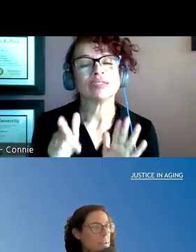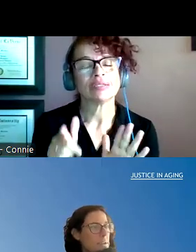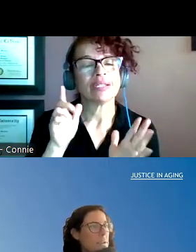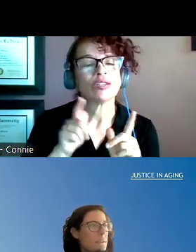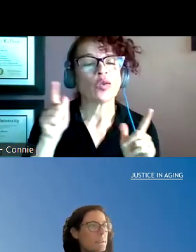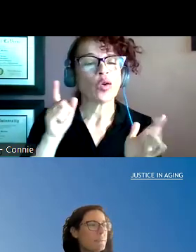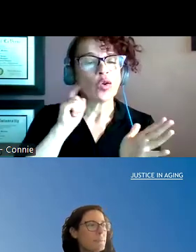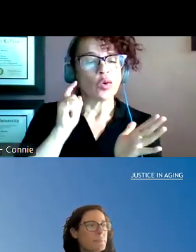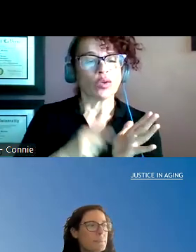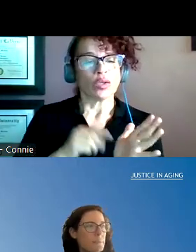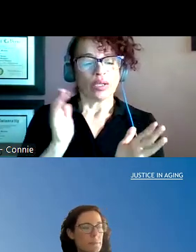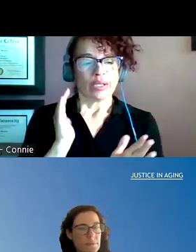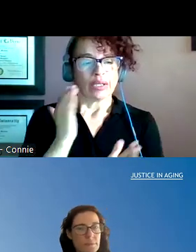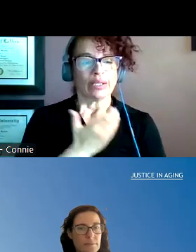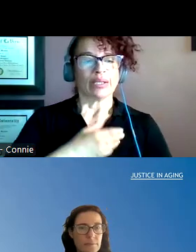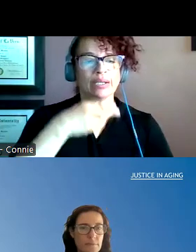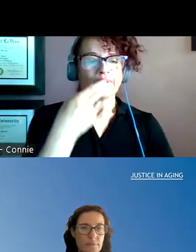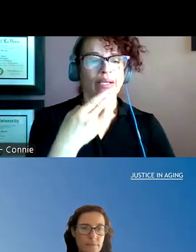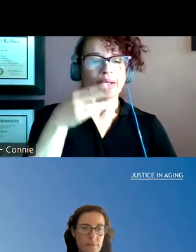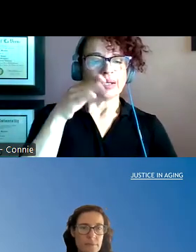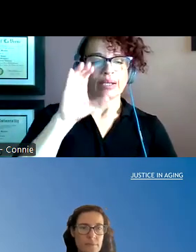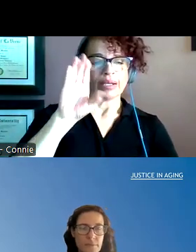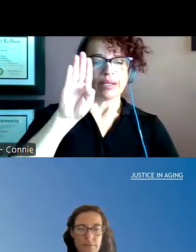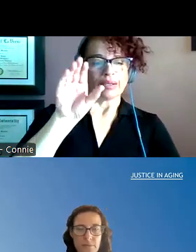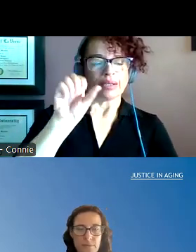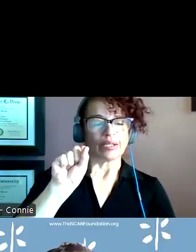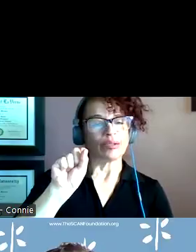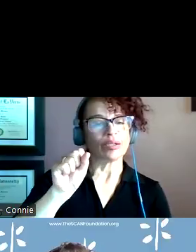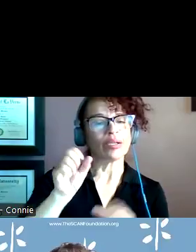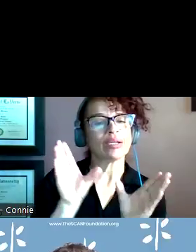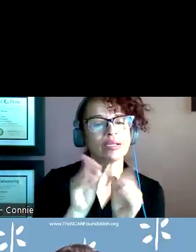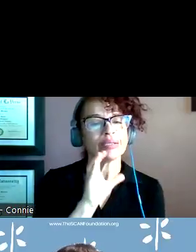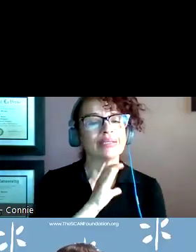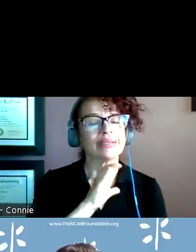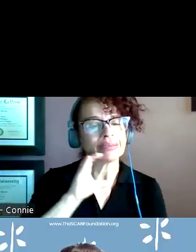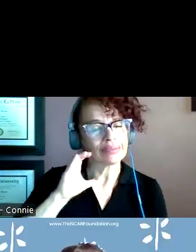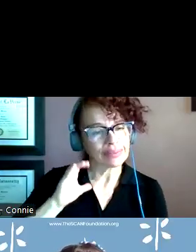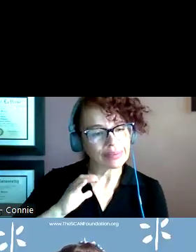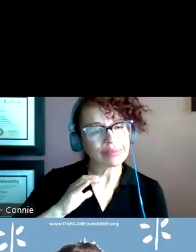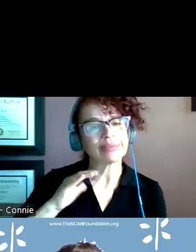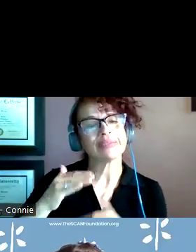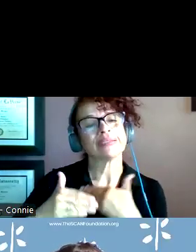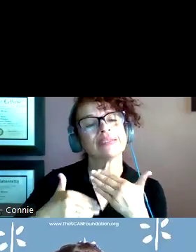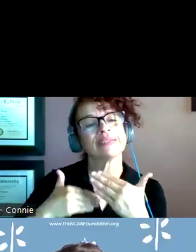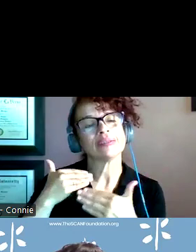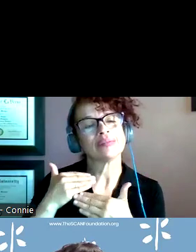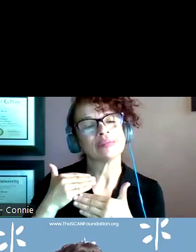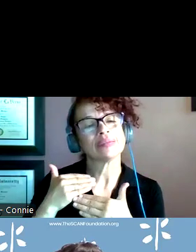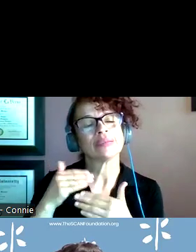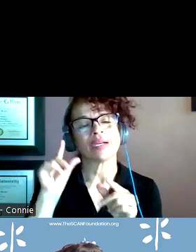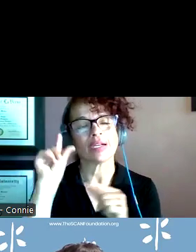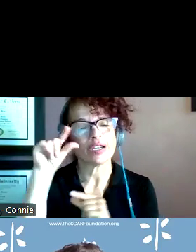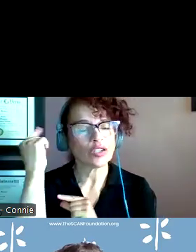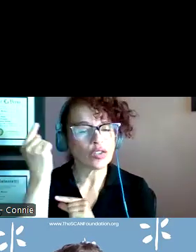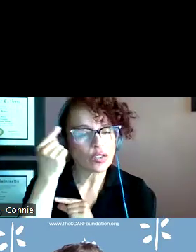noted, our HCBS subcommittee spent this time reviewing kind of past carbon of